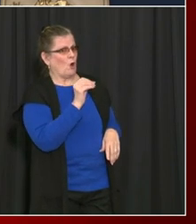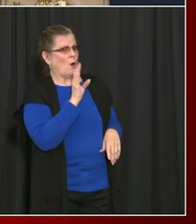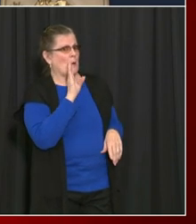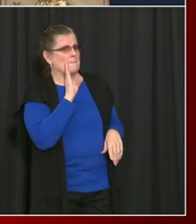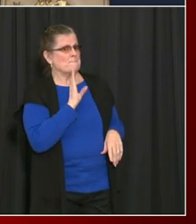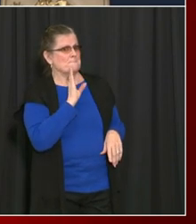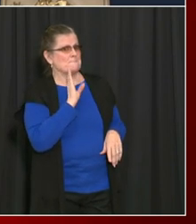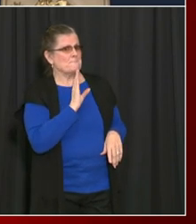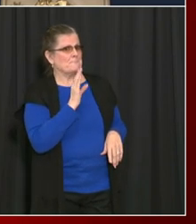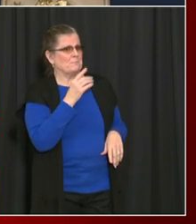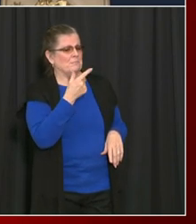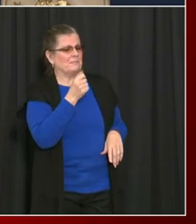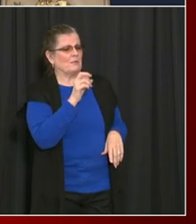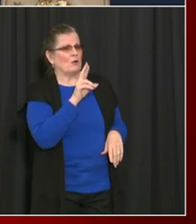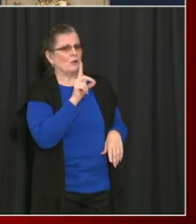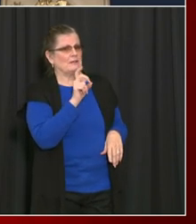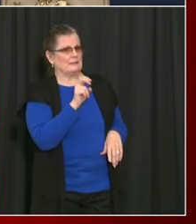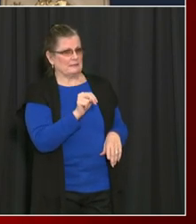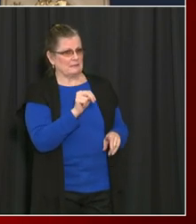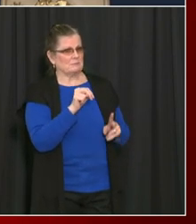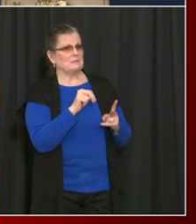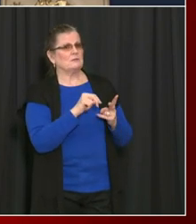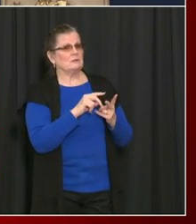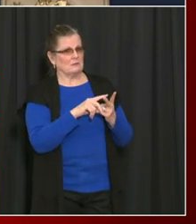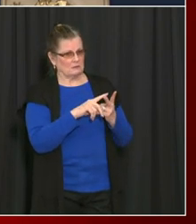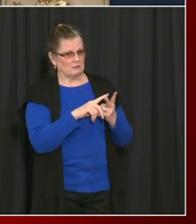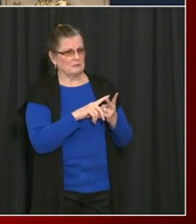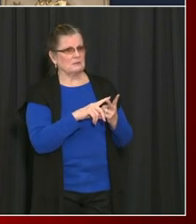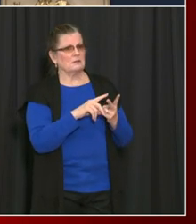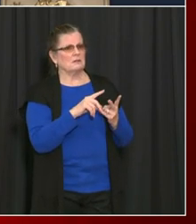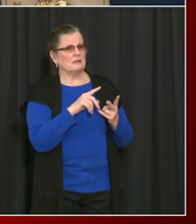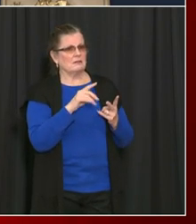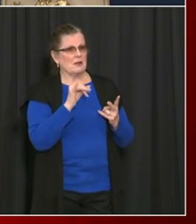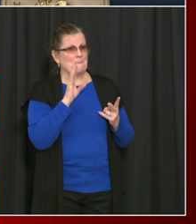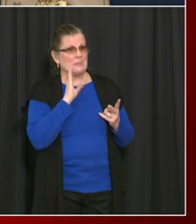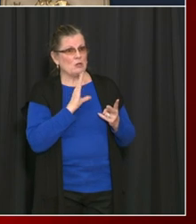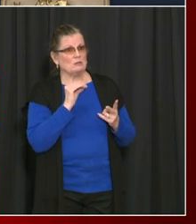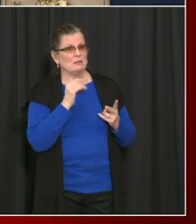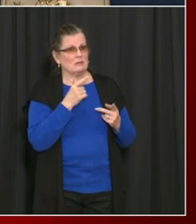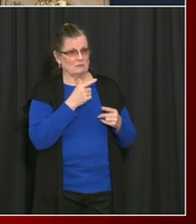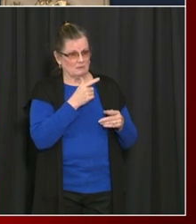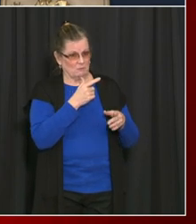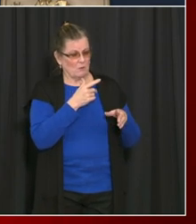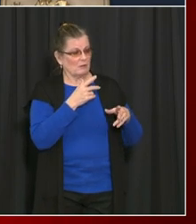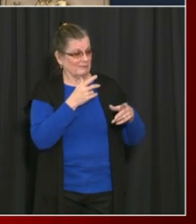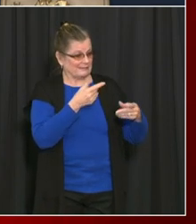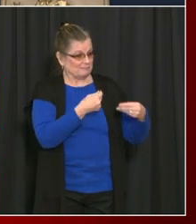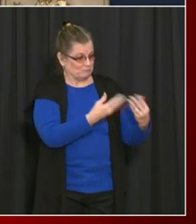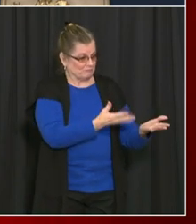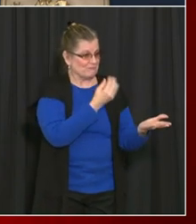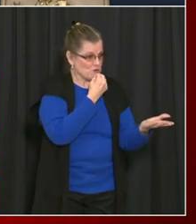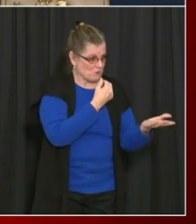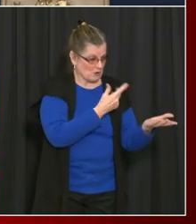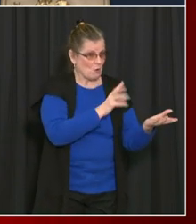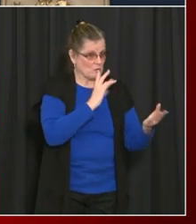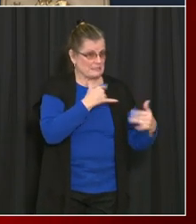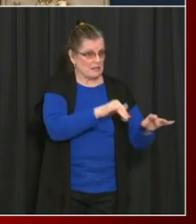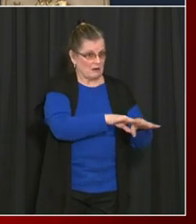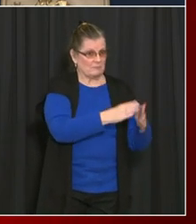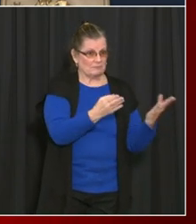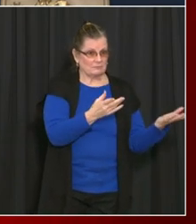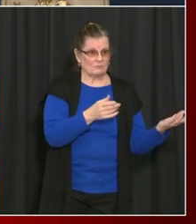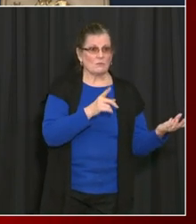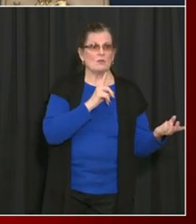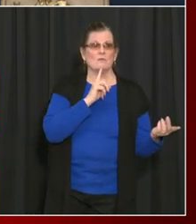one on 7th Street, there's one up on Georgia Avenue. If they sell food, they're allowed to open their beer garden? If they are